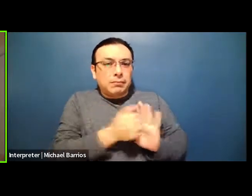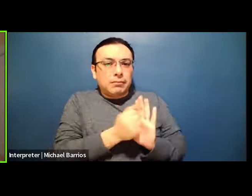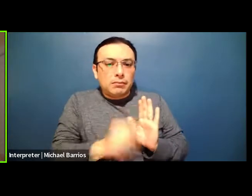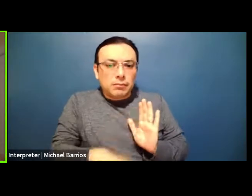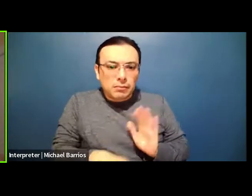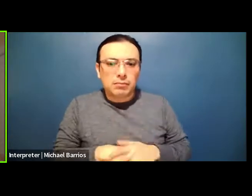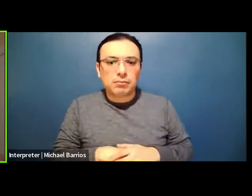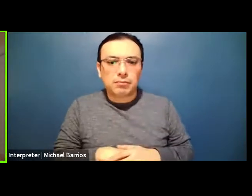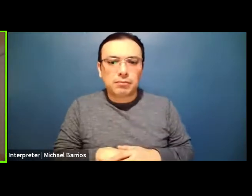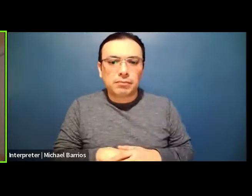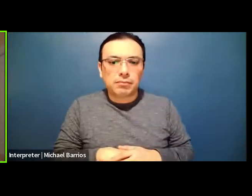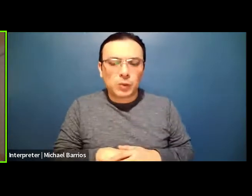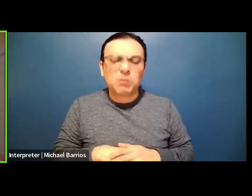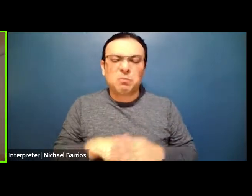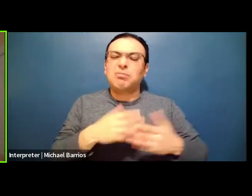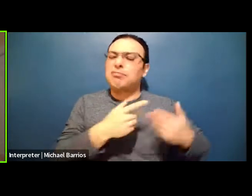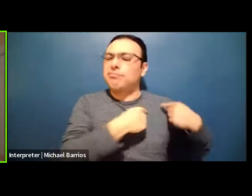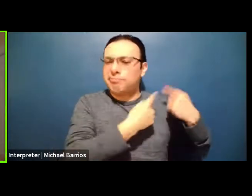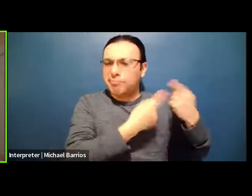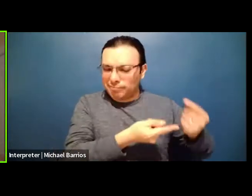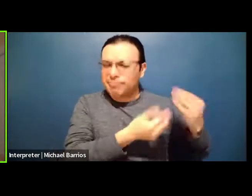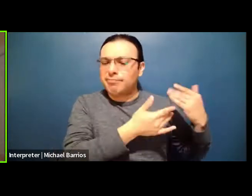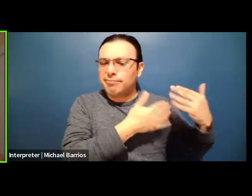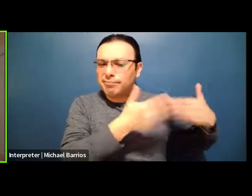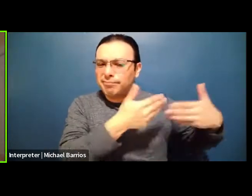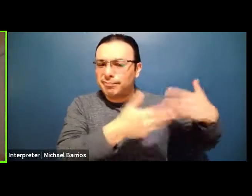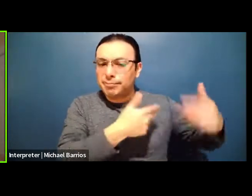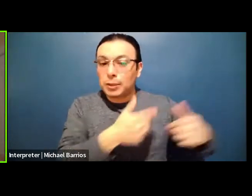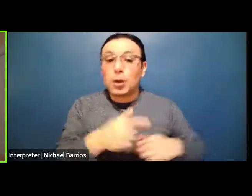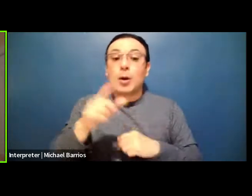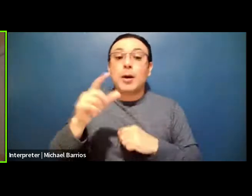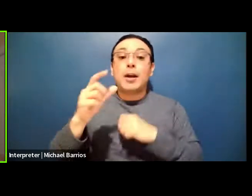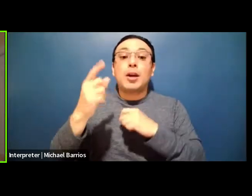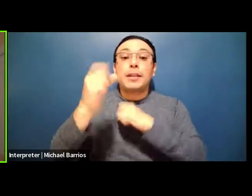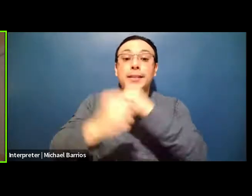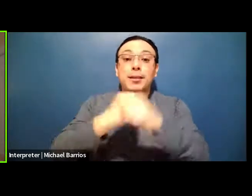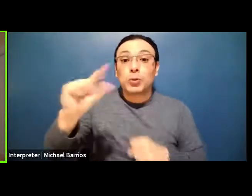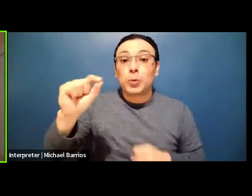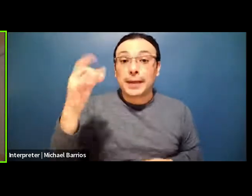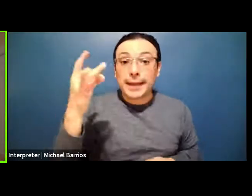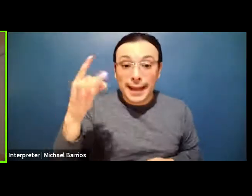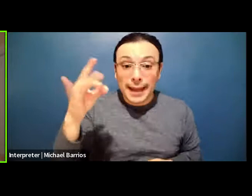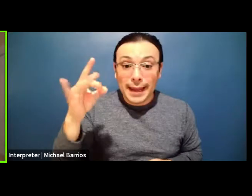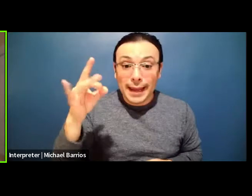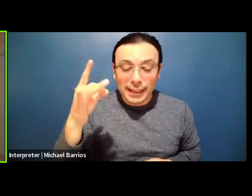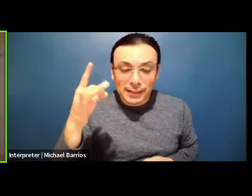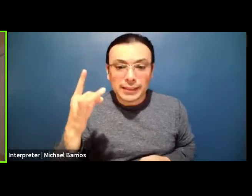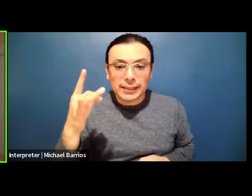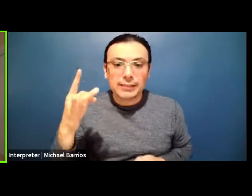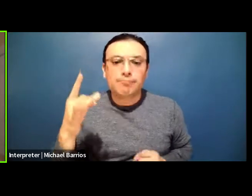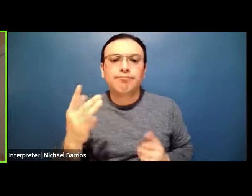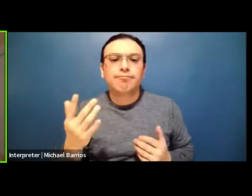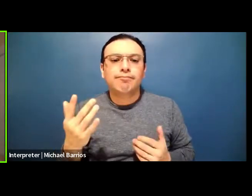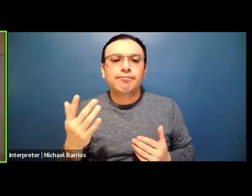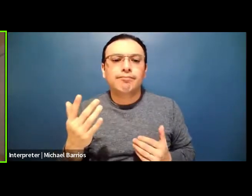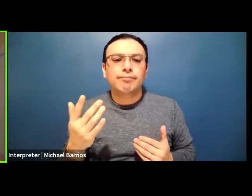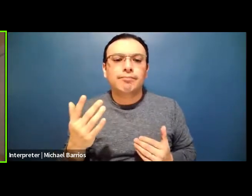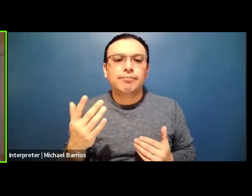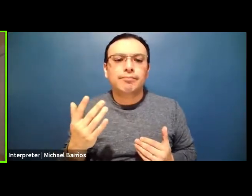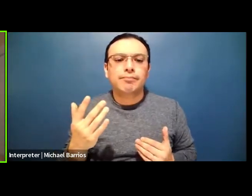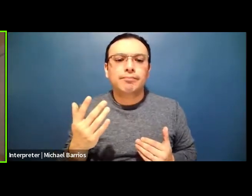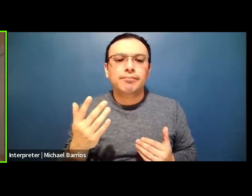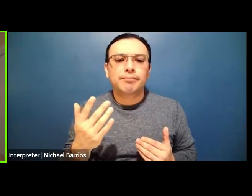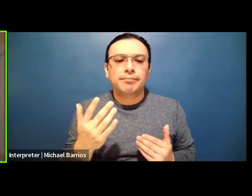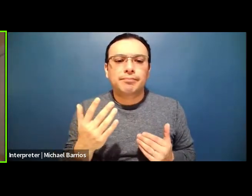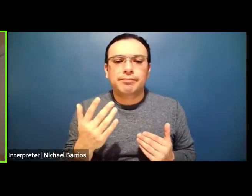at our project's fundamental theme, we would explore a series of dilemmas that would,